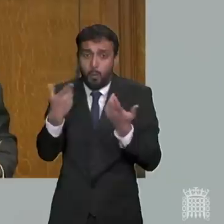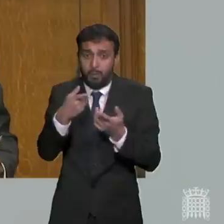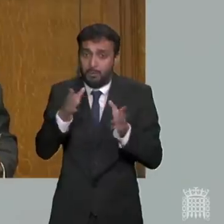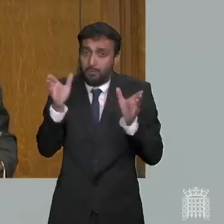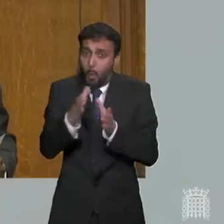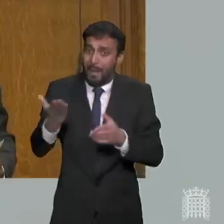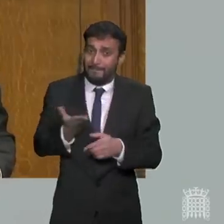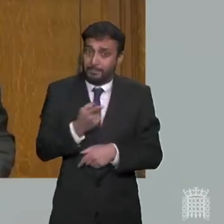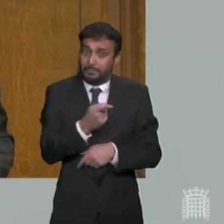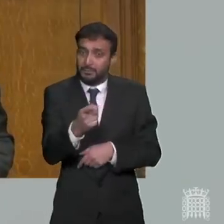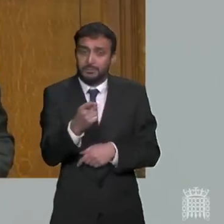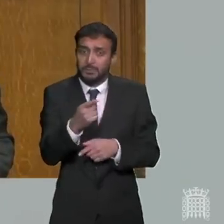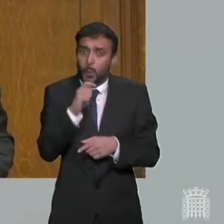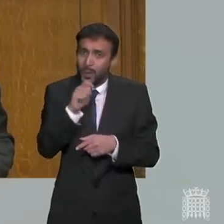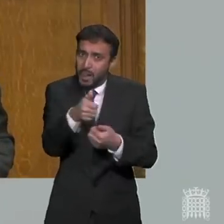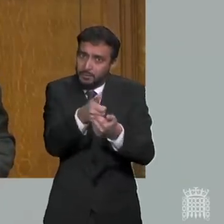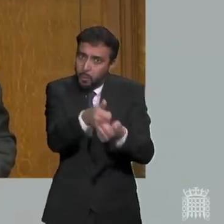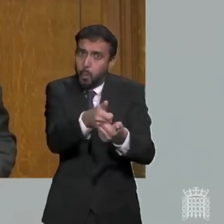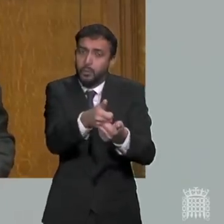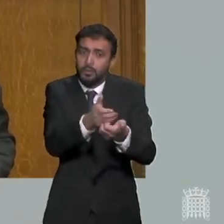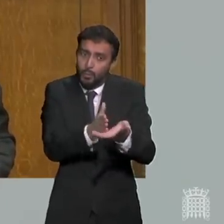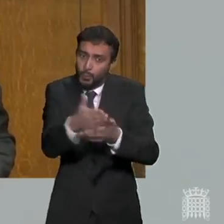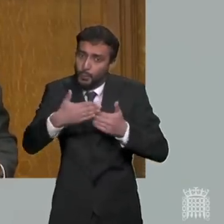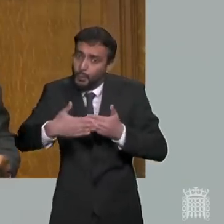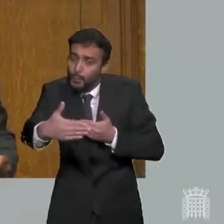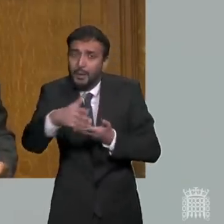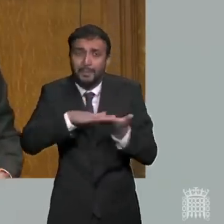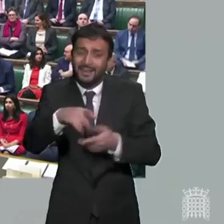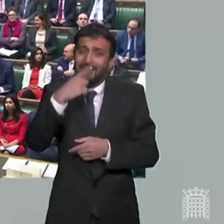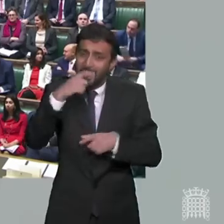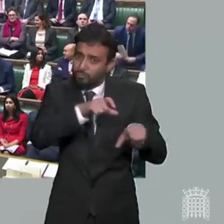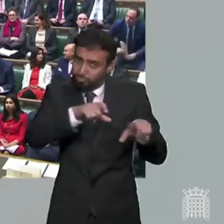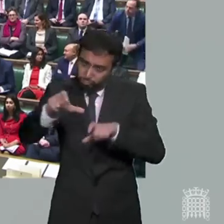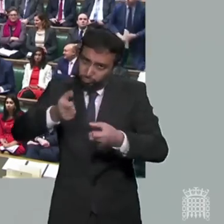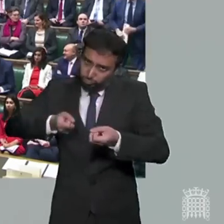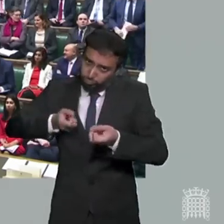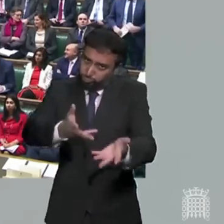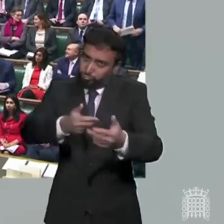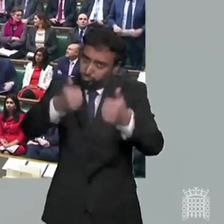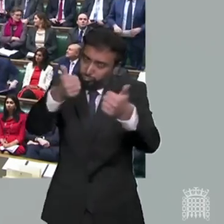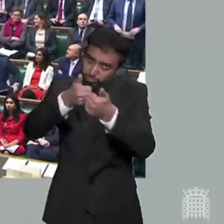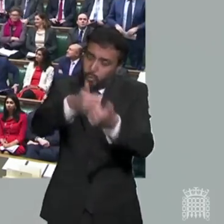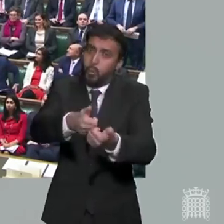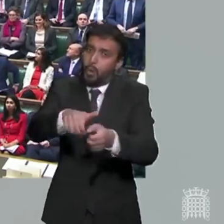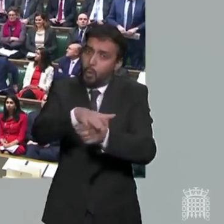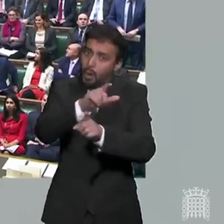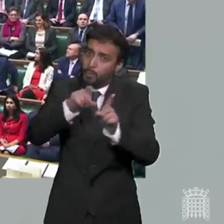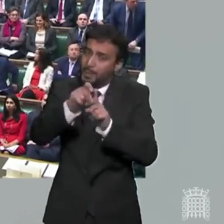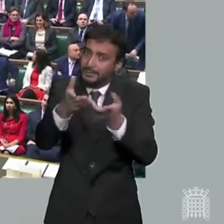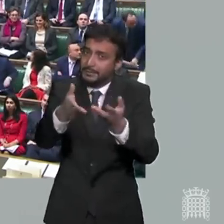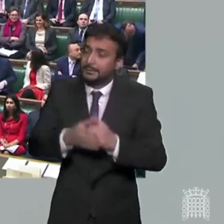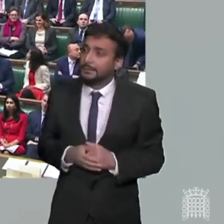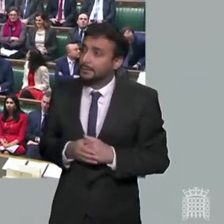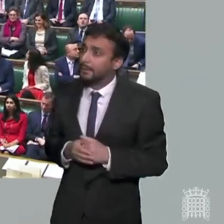thrive and continue to provide vital goods and services to my constituents in Broxtowe? Thank you. Well, I know my honourable friend is a